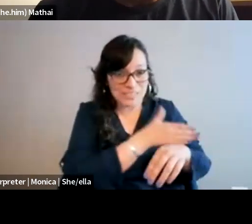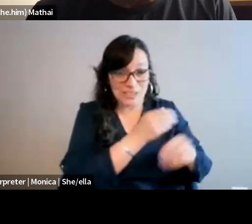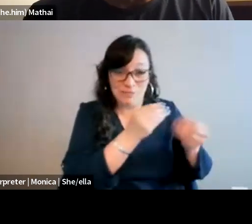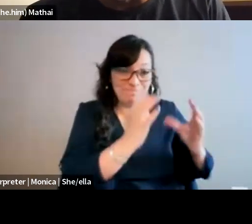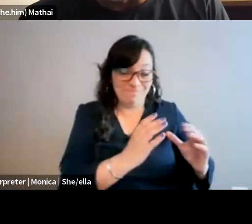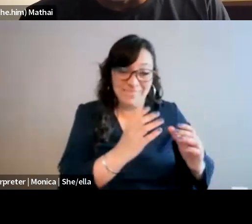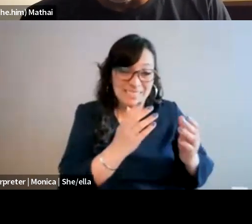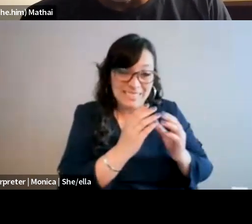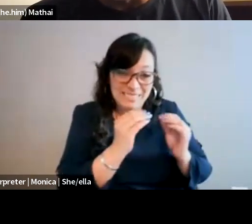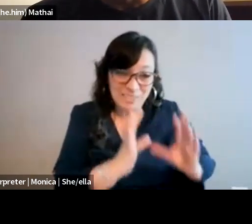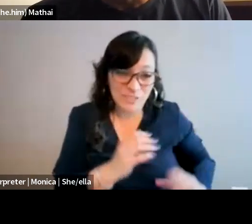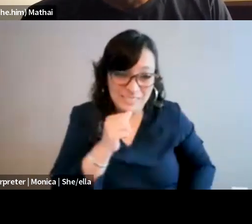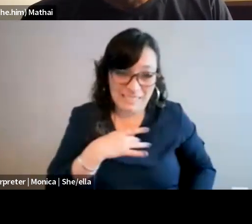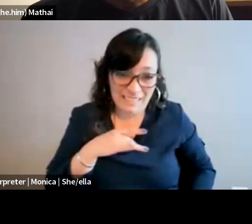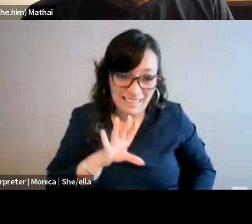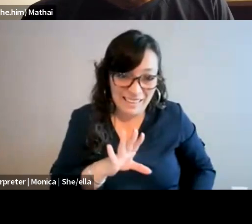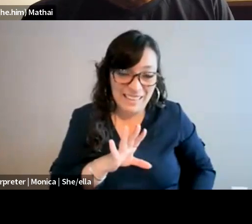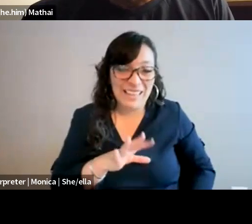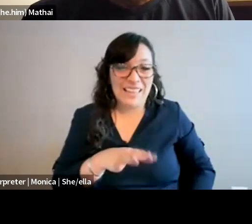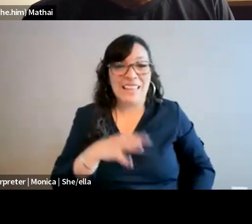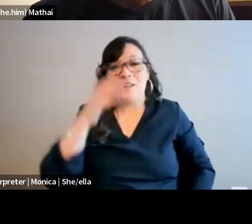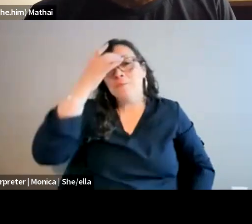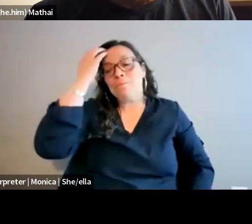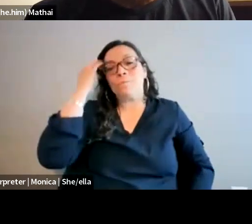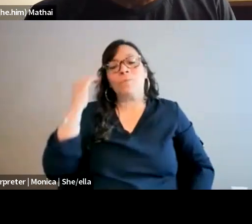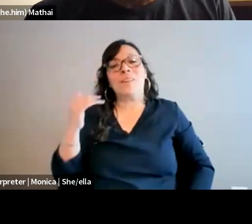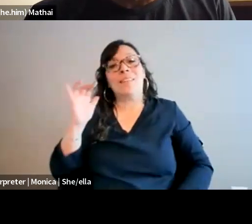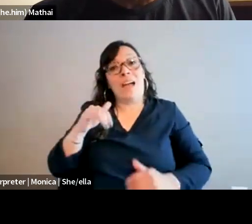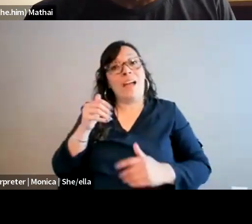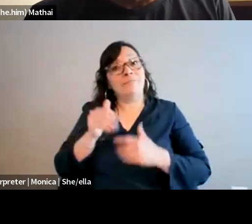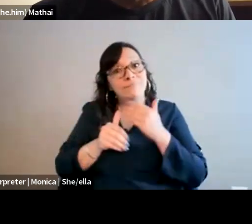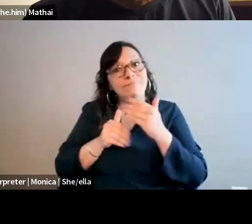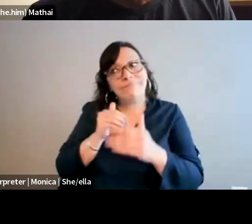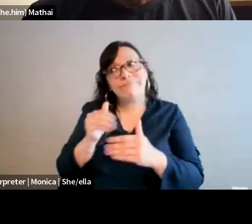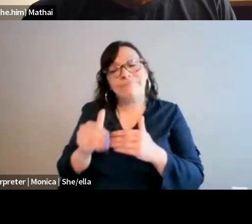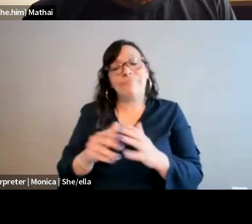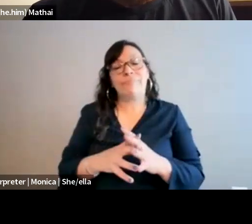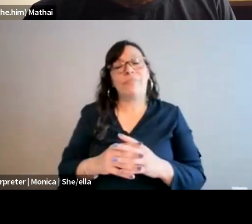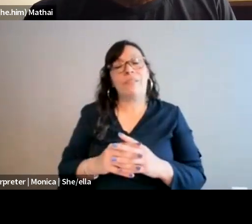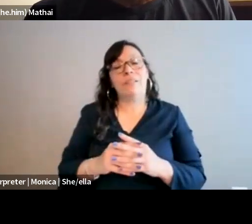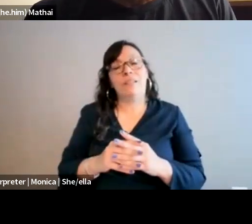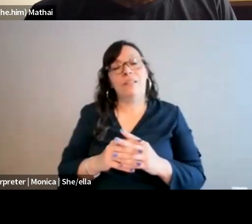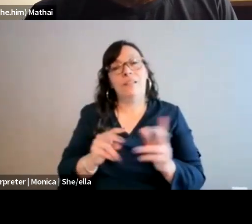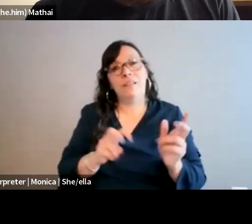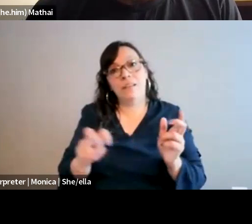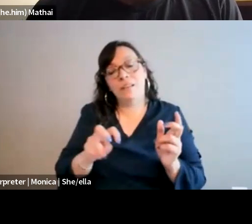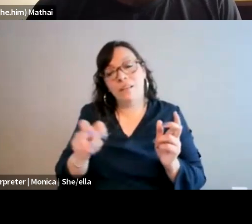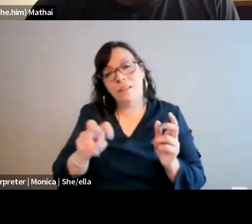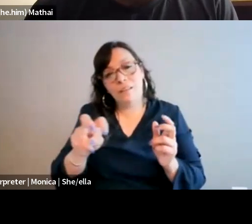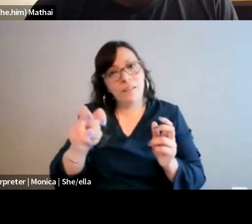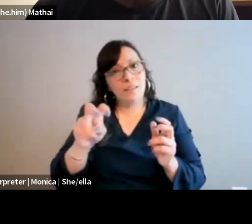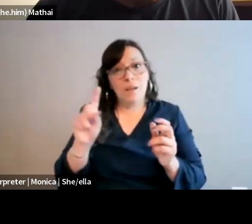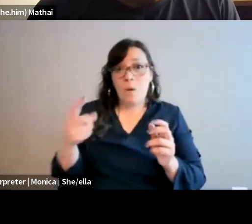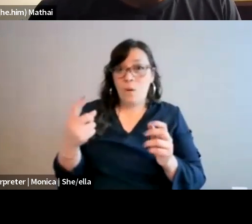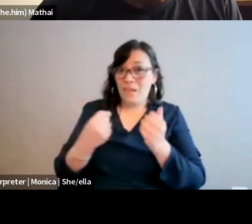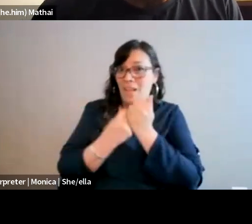And, you know, it was kind of the same old. But that progressed into, you know, the only